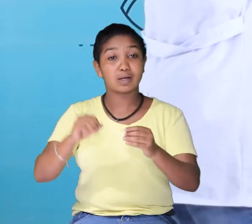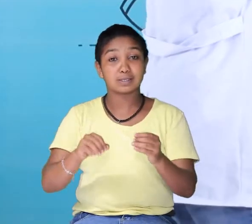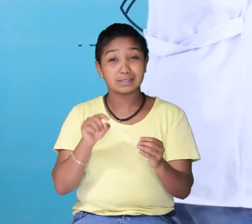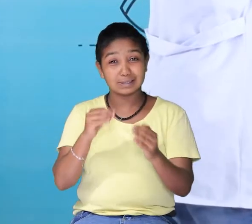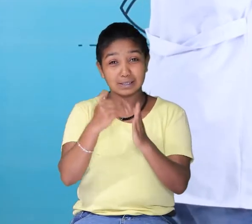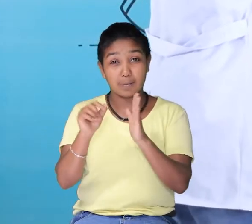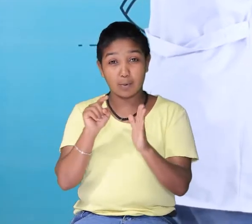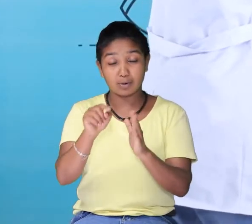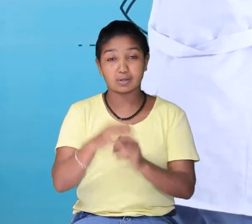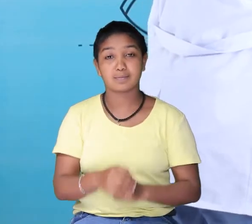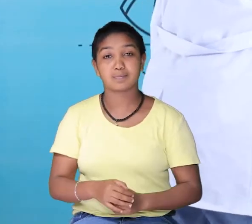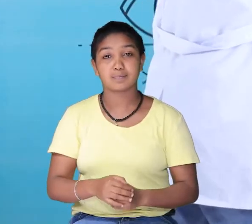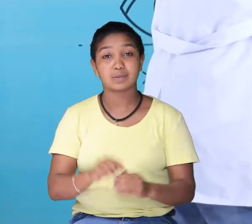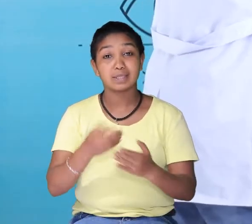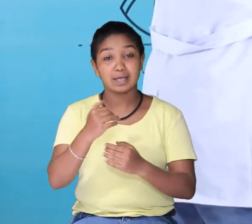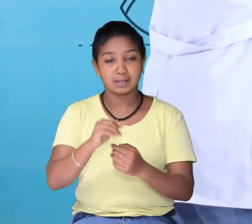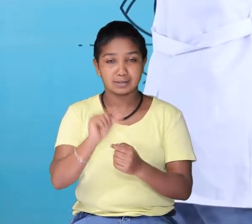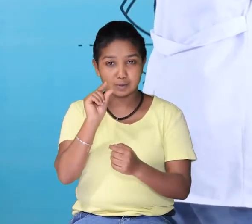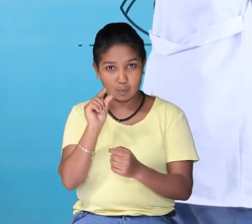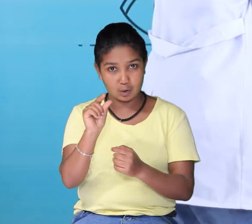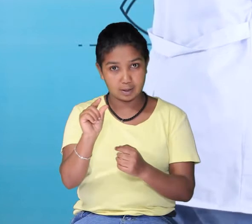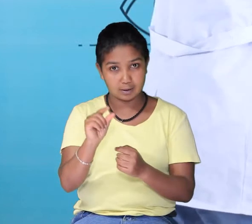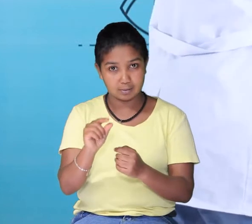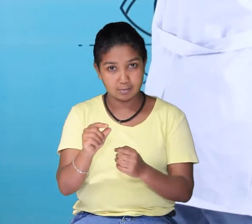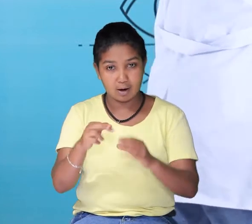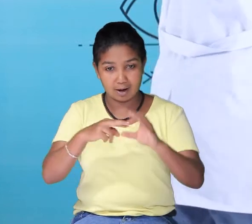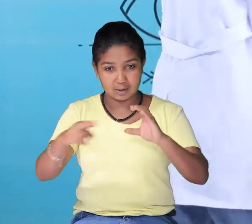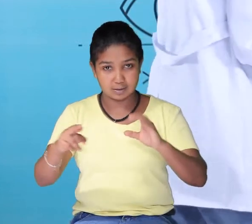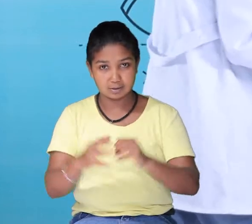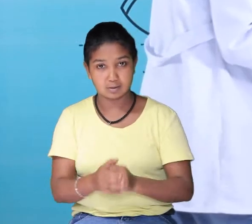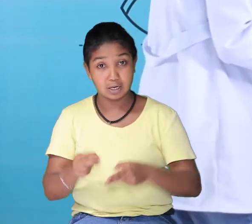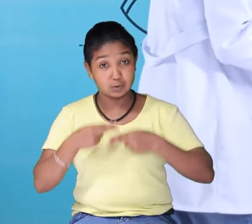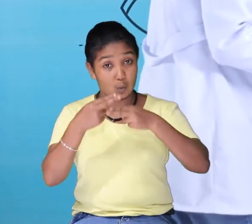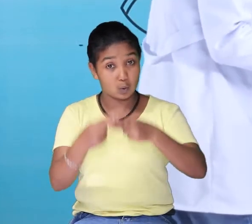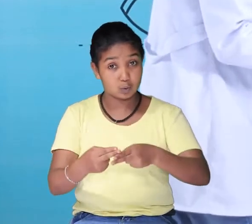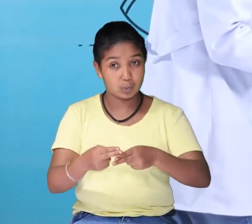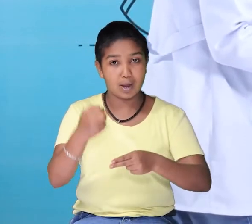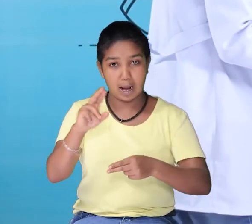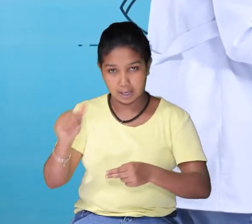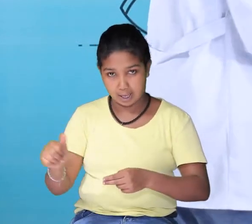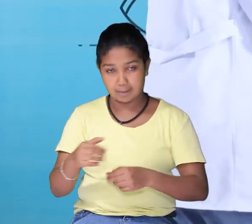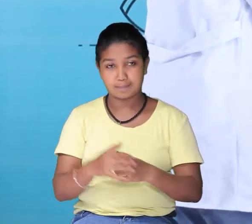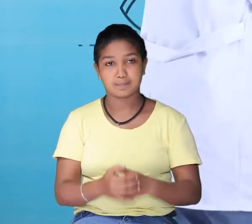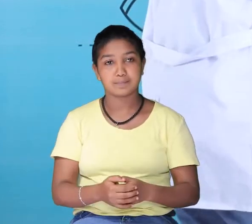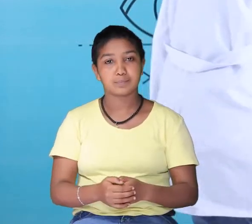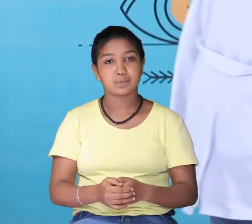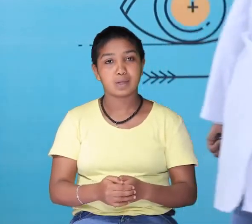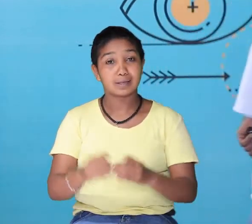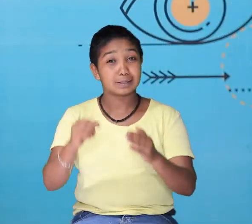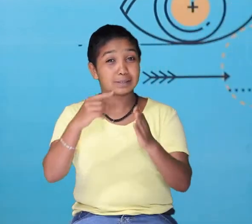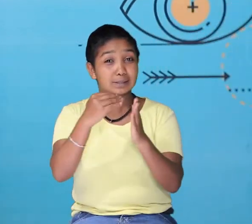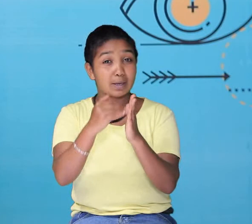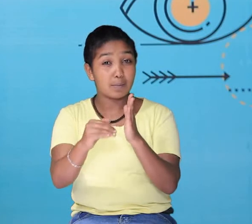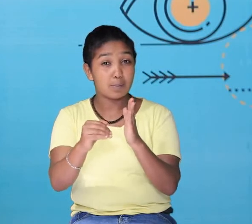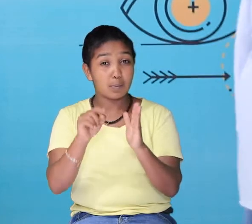point in the elliptical orbit, there is a smaller radius. Let's call it to be Ra. And at some point